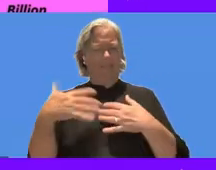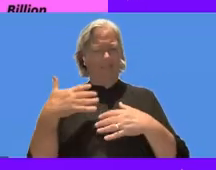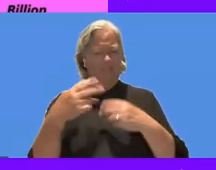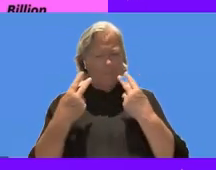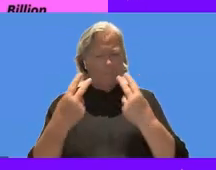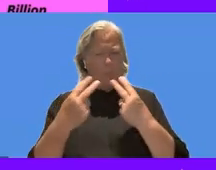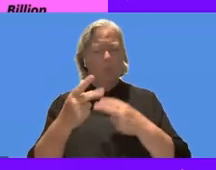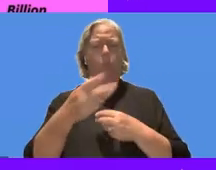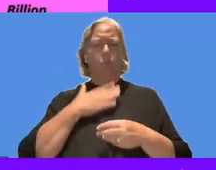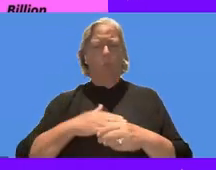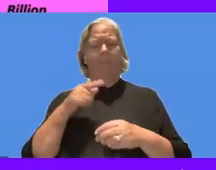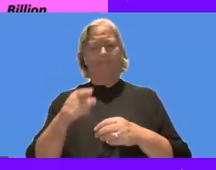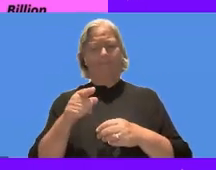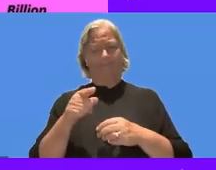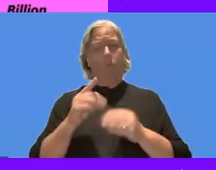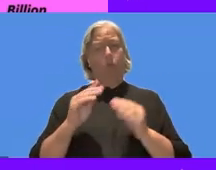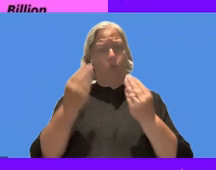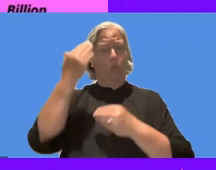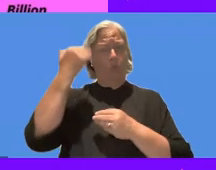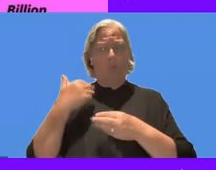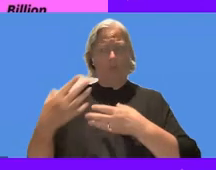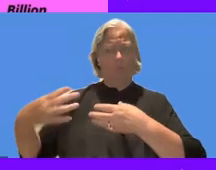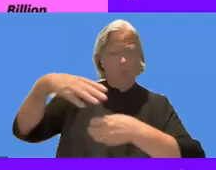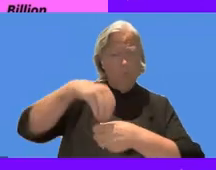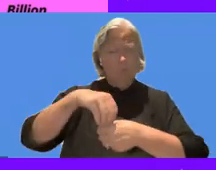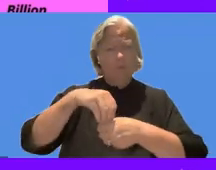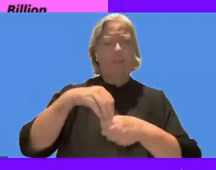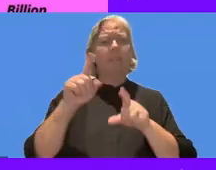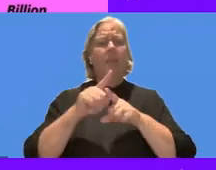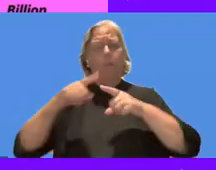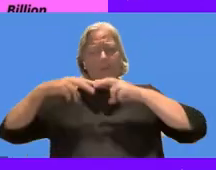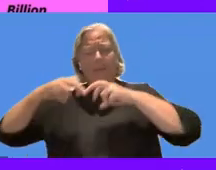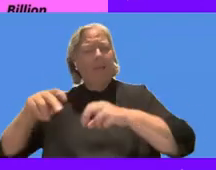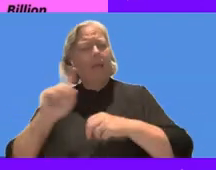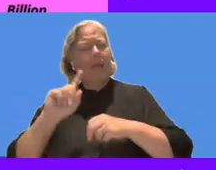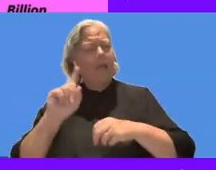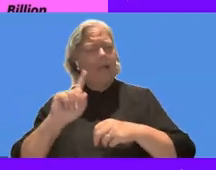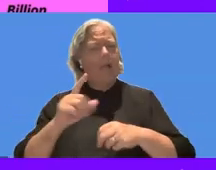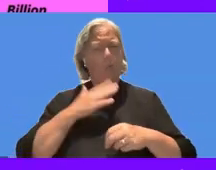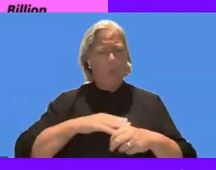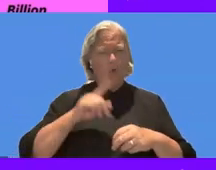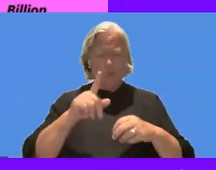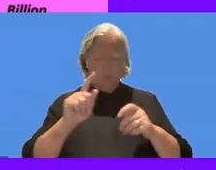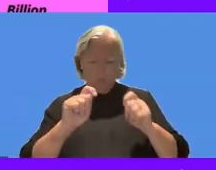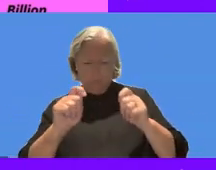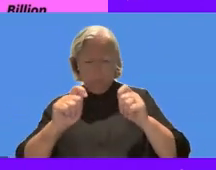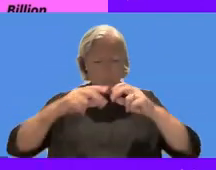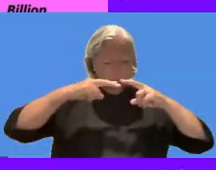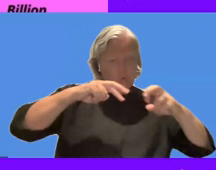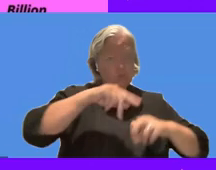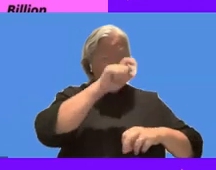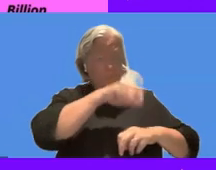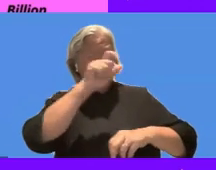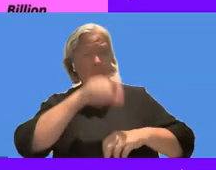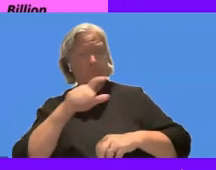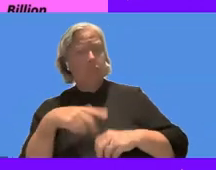research, not just as study participants, but actually as, you know, shapers, as co-researchers in leading that work. And, you